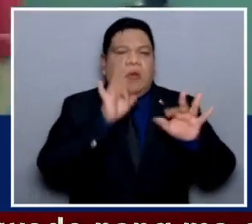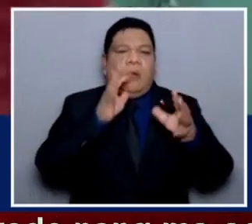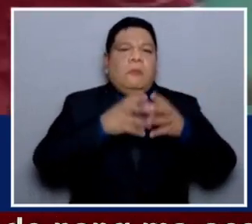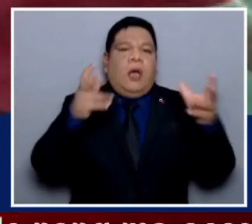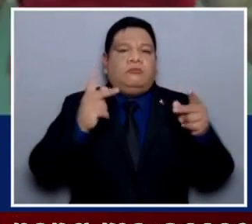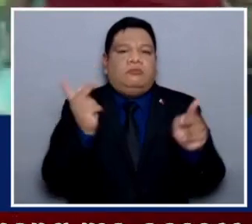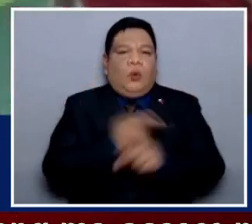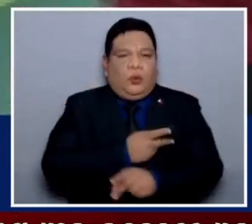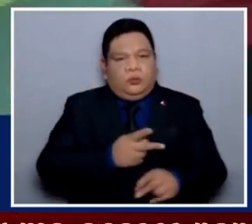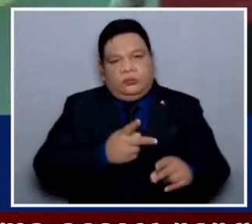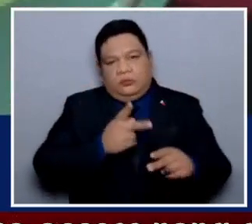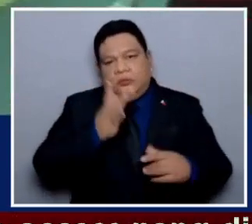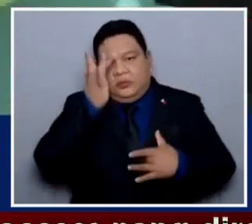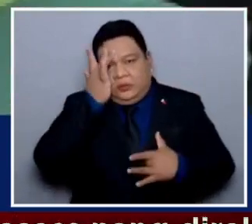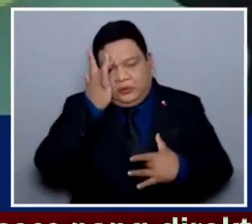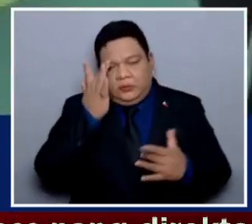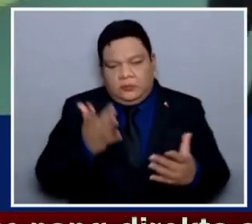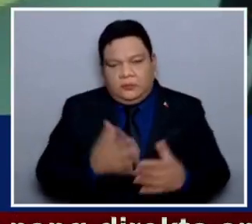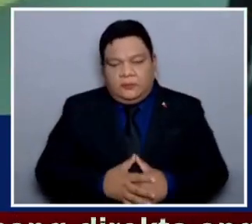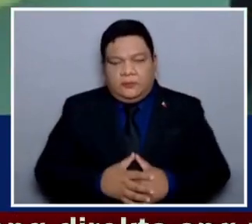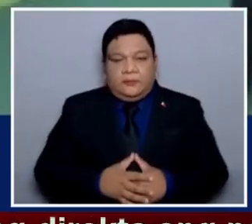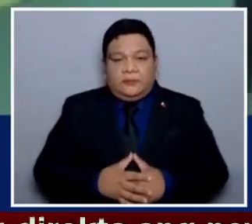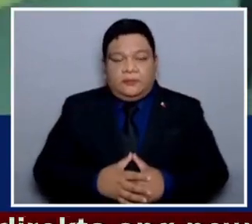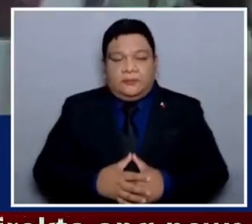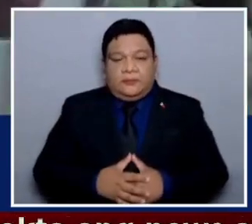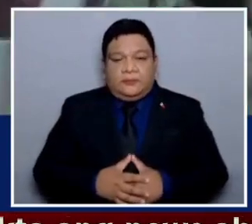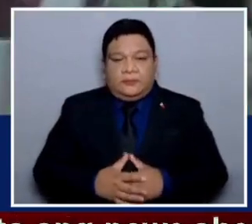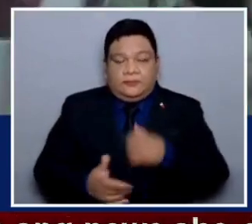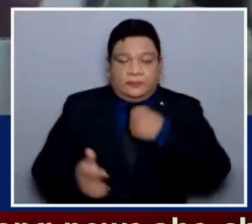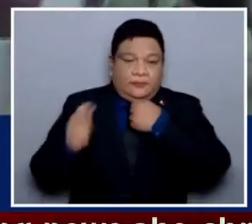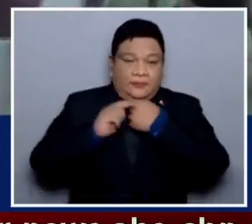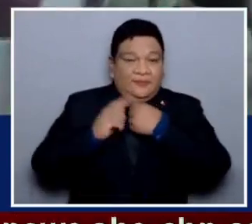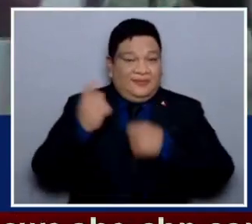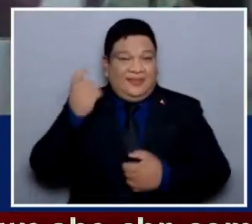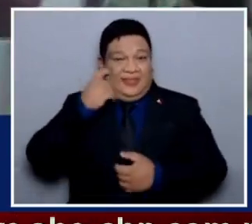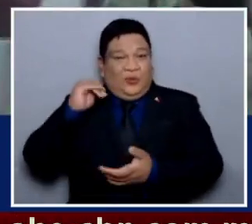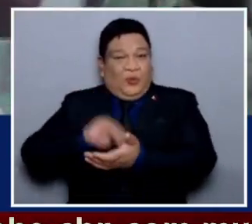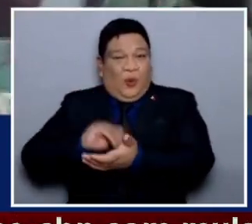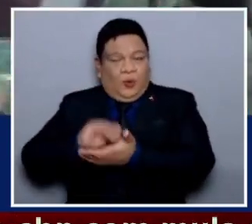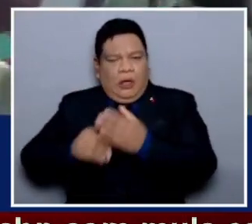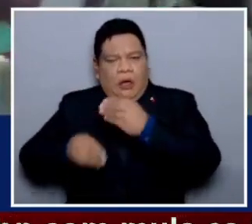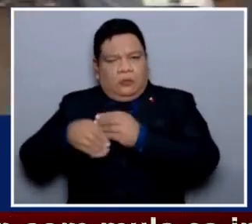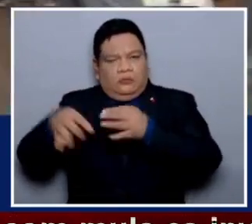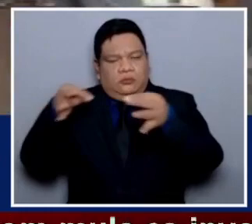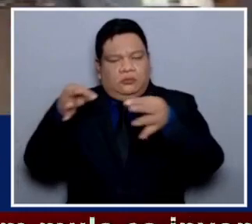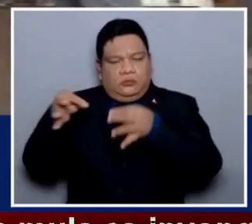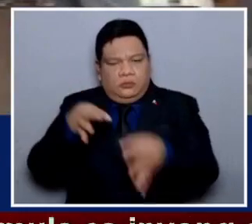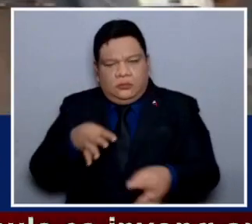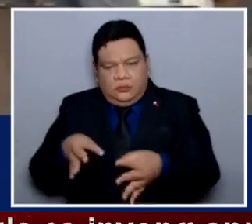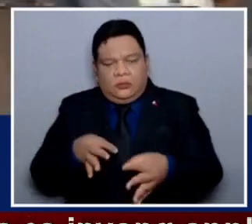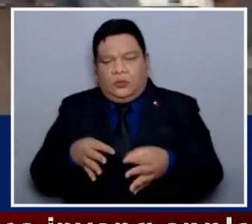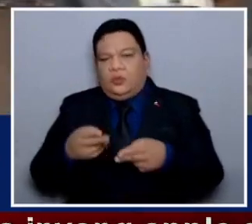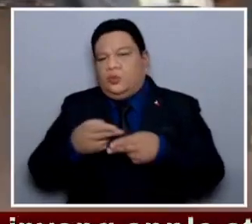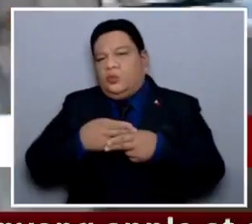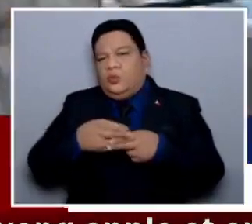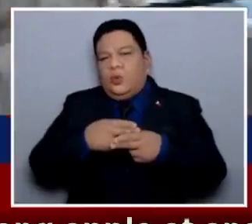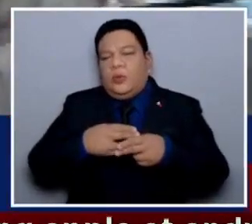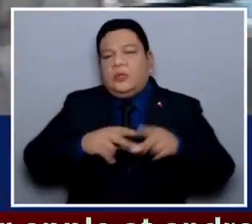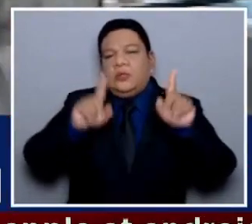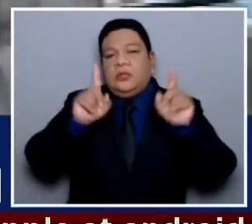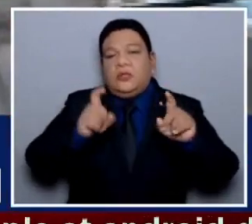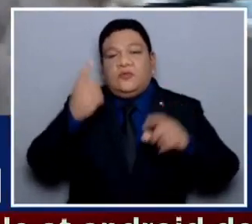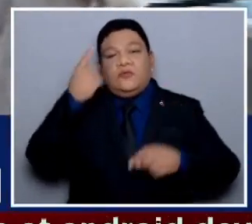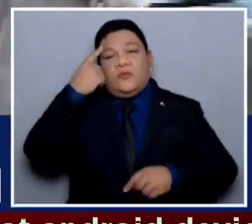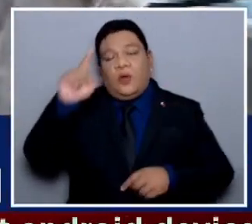Omicron. Ayon pa kay Dr. Swaminathan, malapit nang umpisahan ang trial para sa mga nasal vaccine o